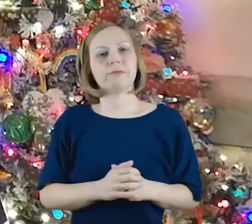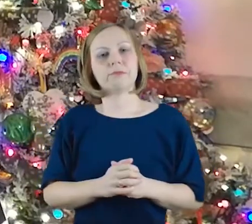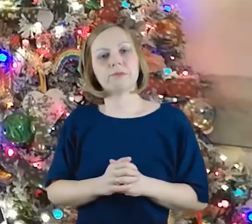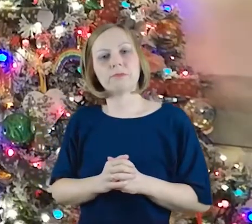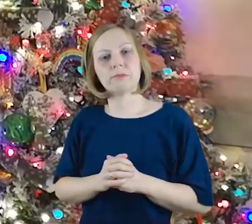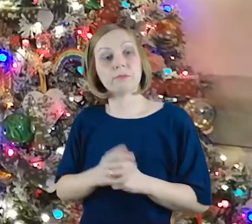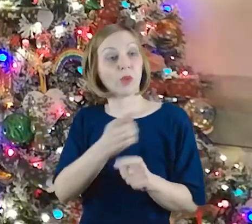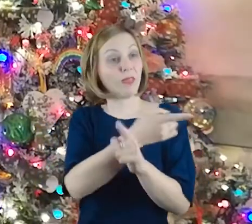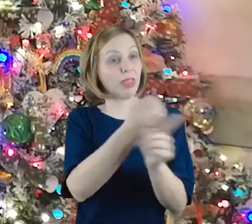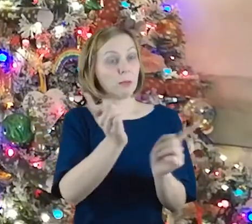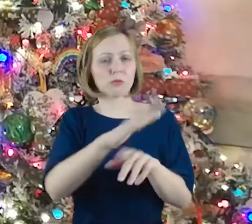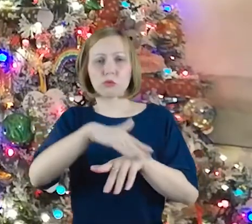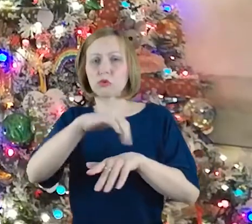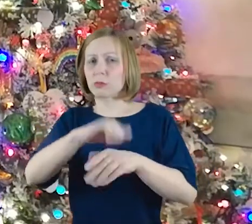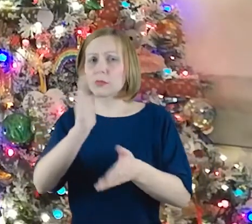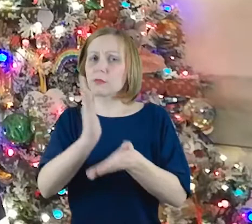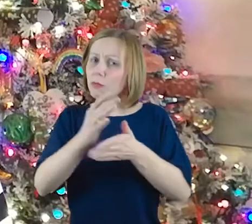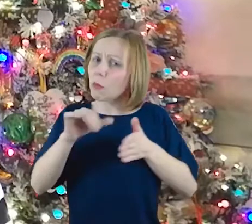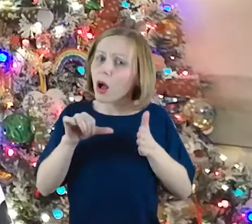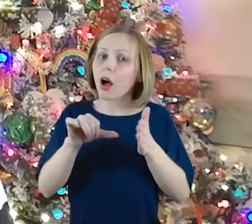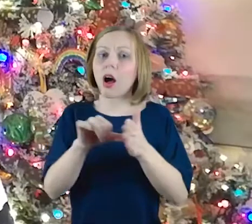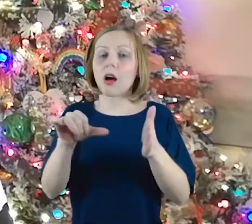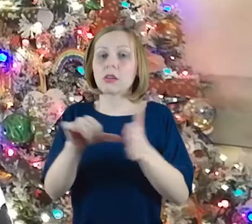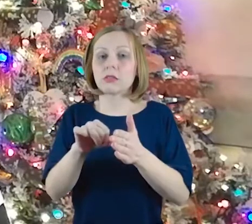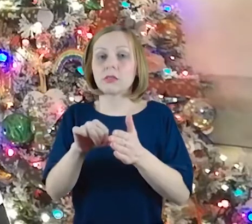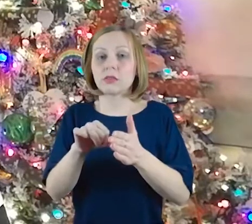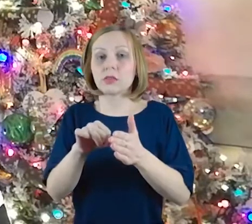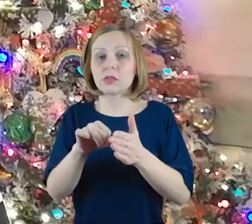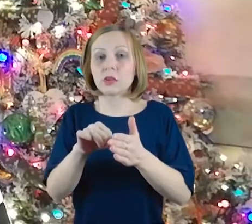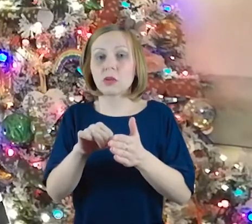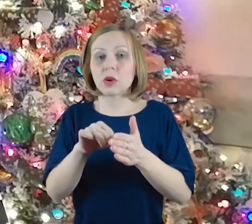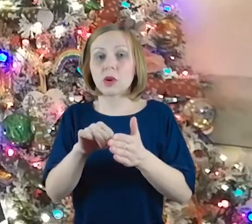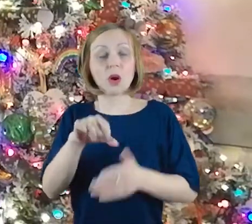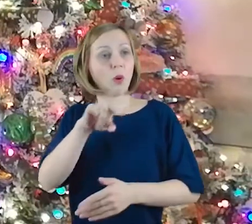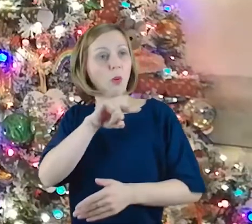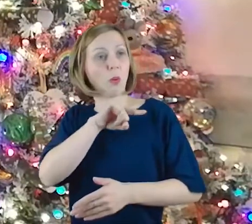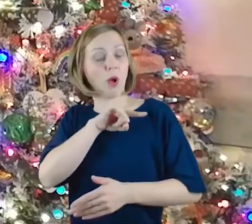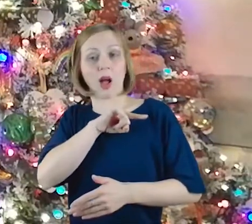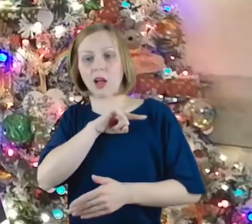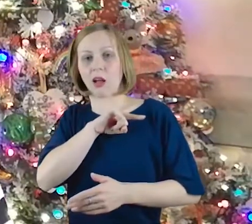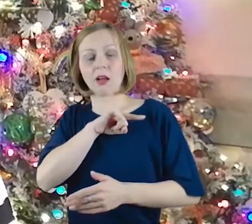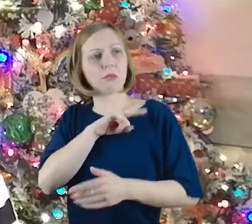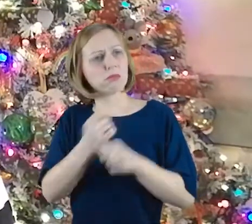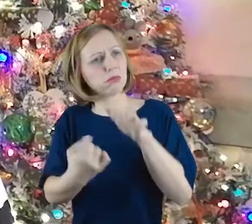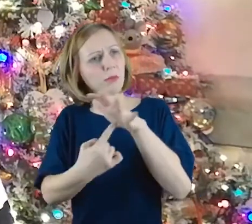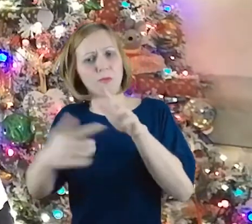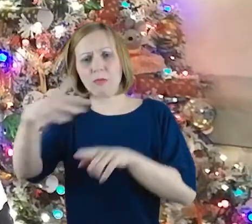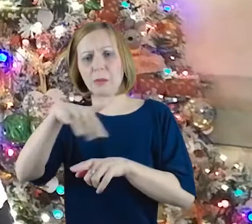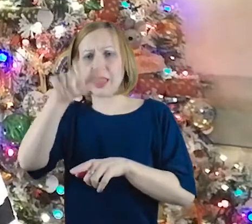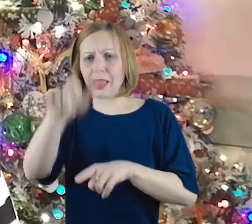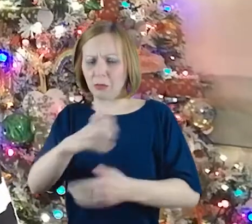will be hard for all of these families, not least because they have a significant loved one, not with them around their Christmas